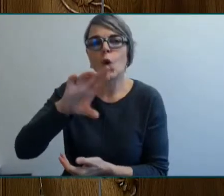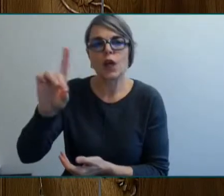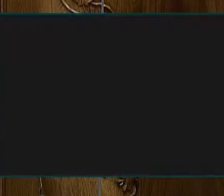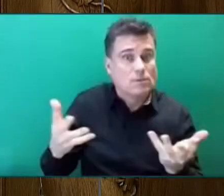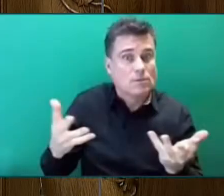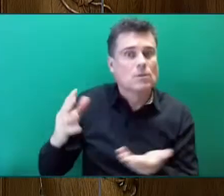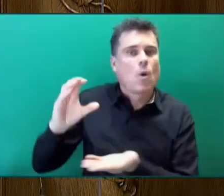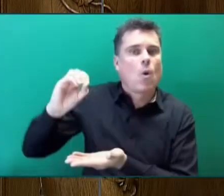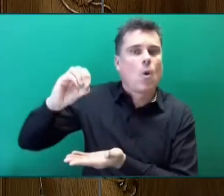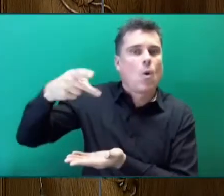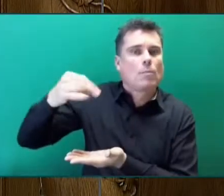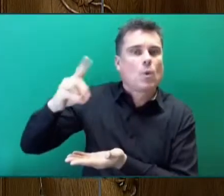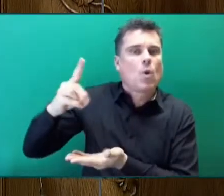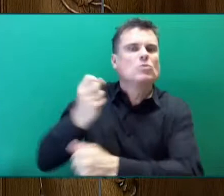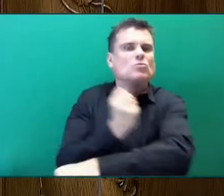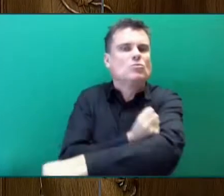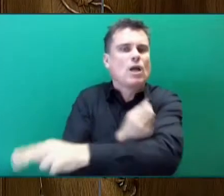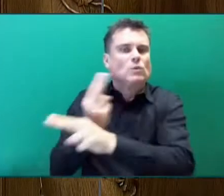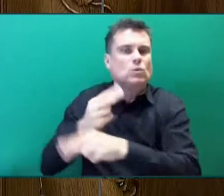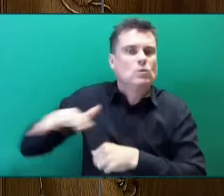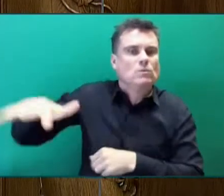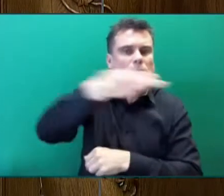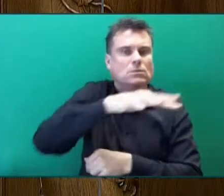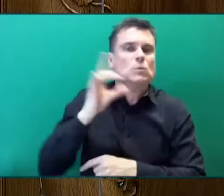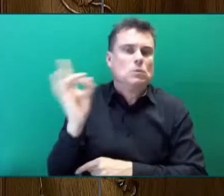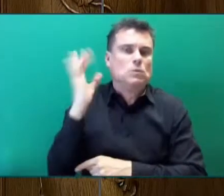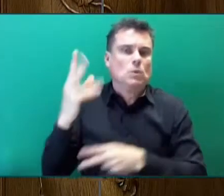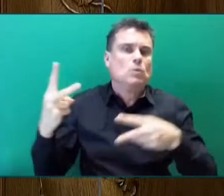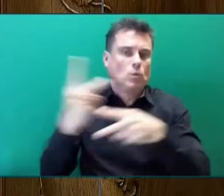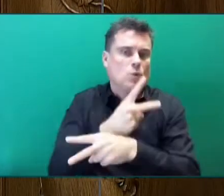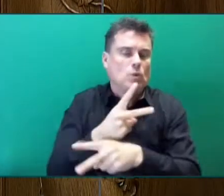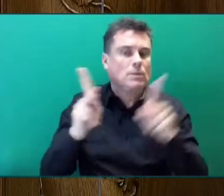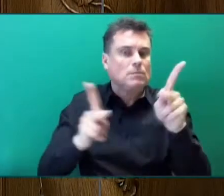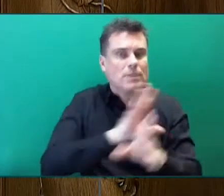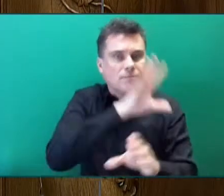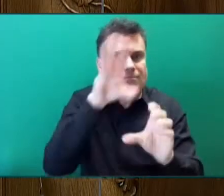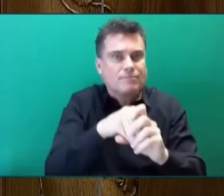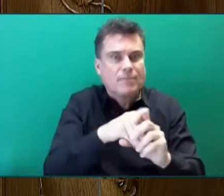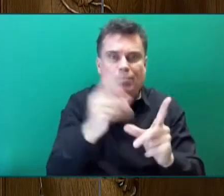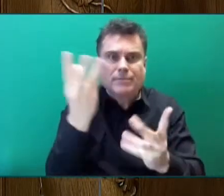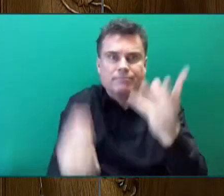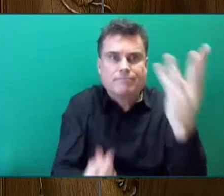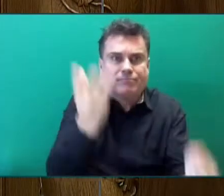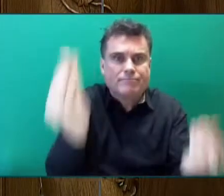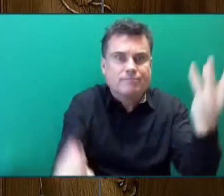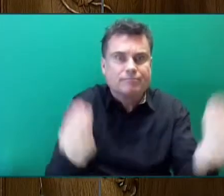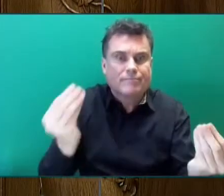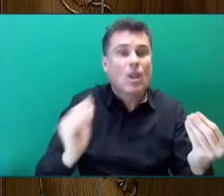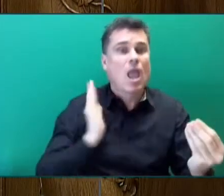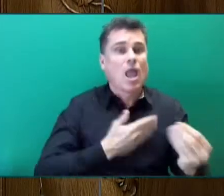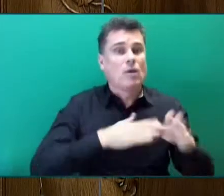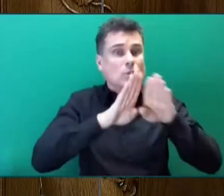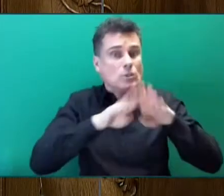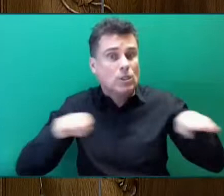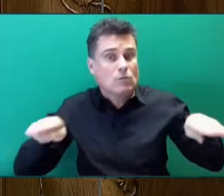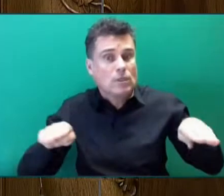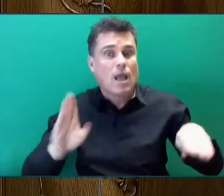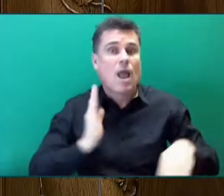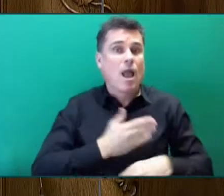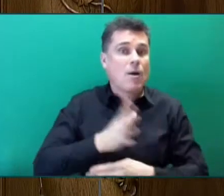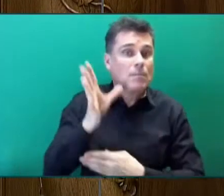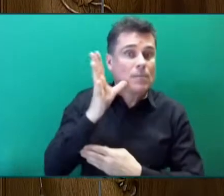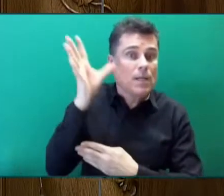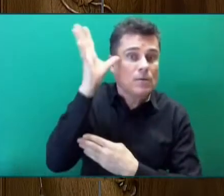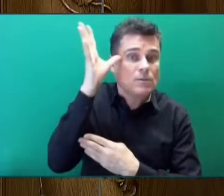supply. They were our children, our parents, sisters, brothers, and neighbors. And their